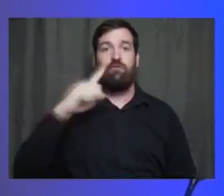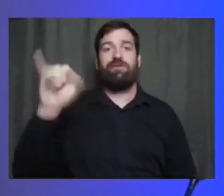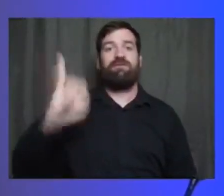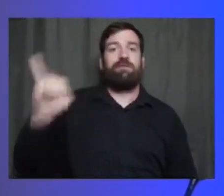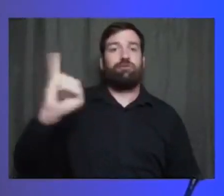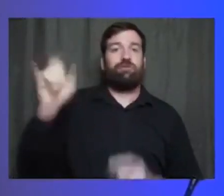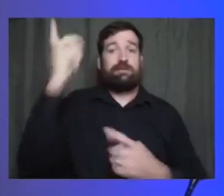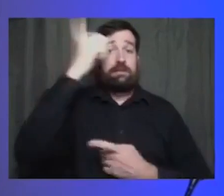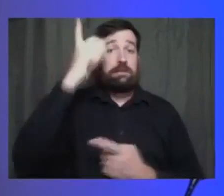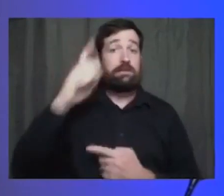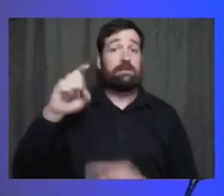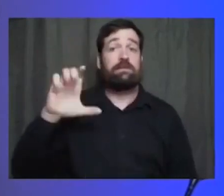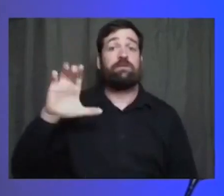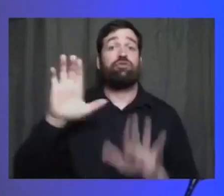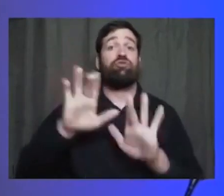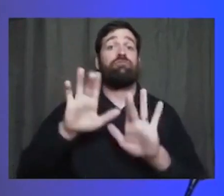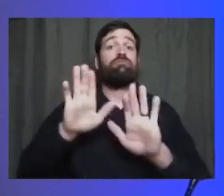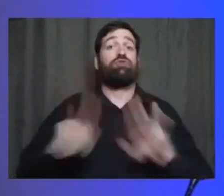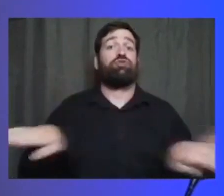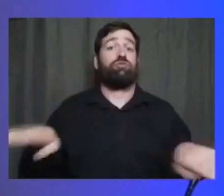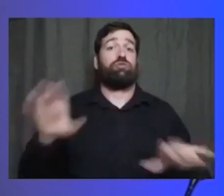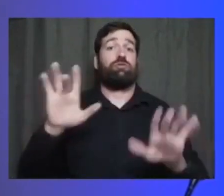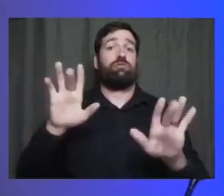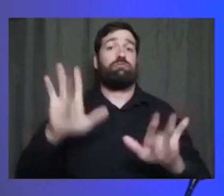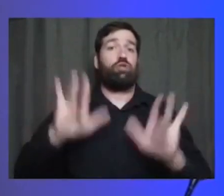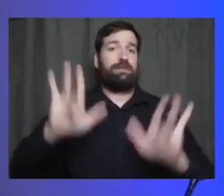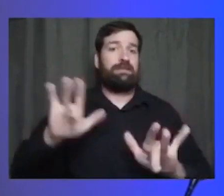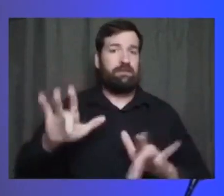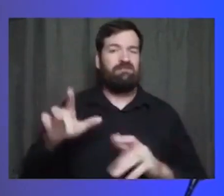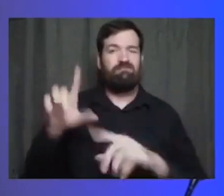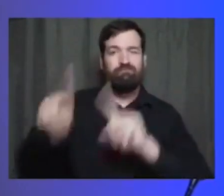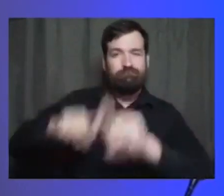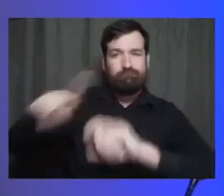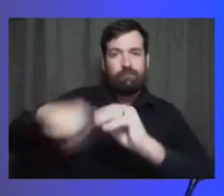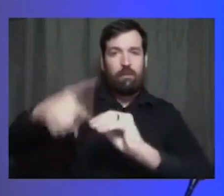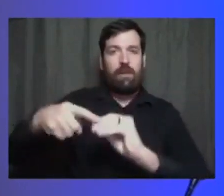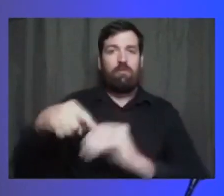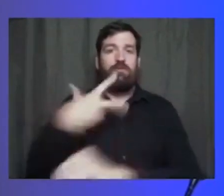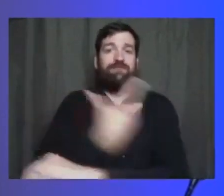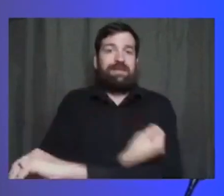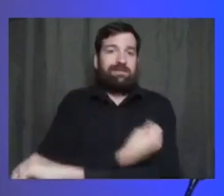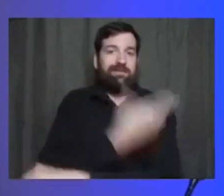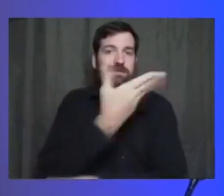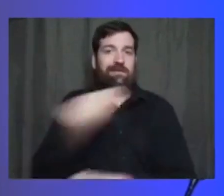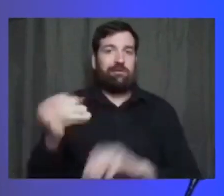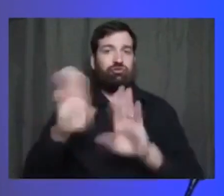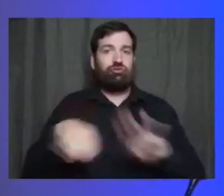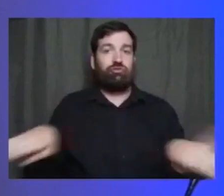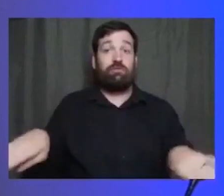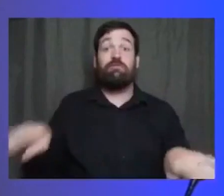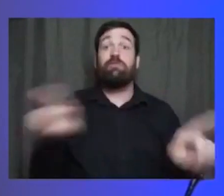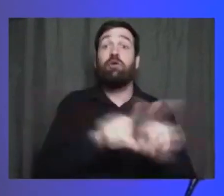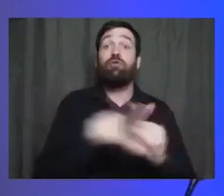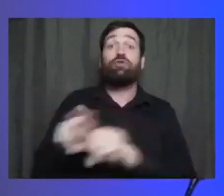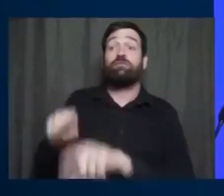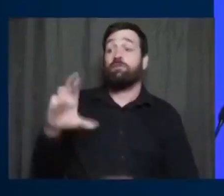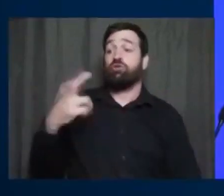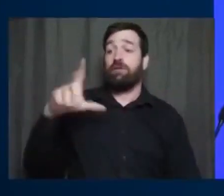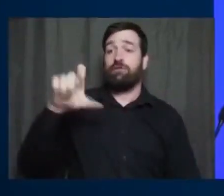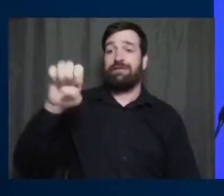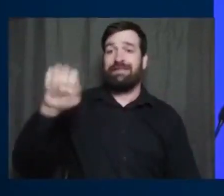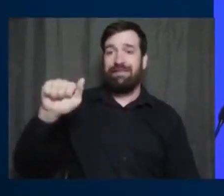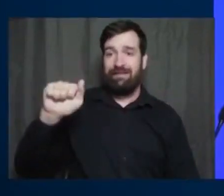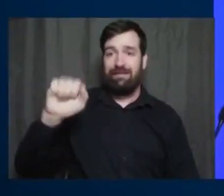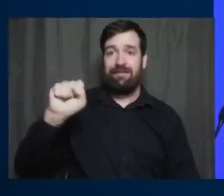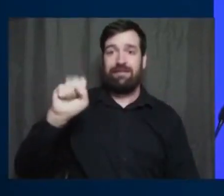Children's Mercy. And she's here to answer questions around vaccine and kids. And then joining us virtually is Chelsey Smith, Outreach Coordinator